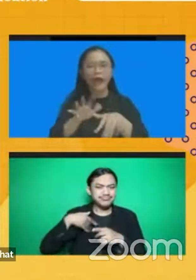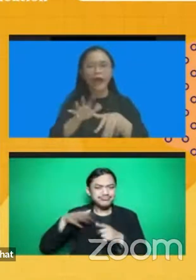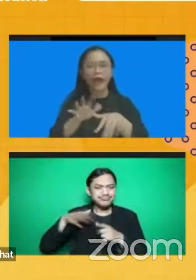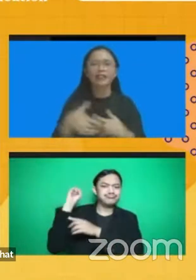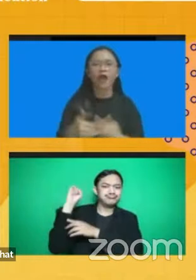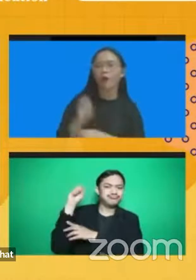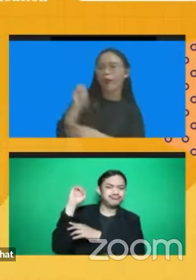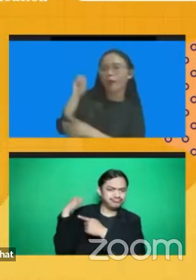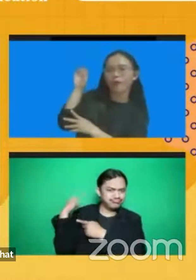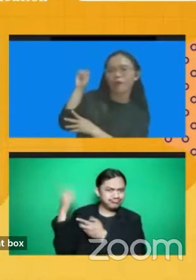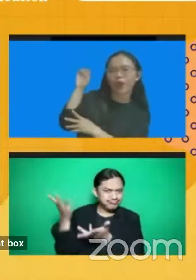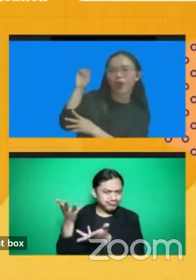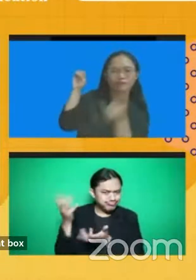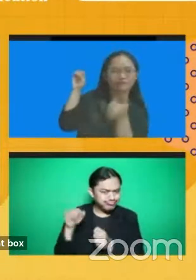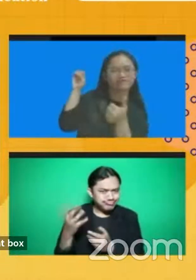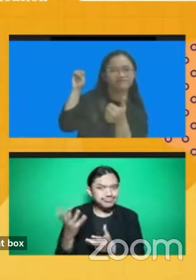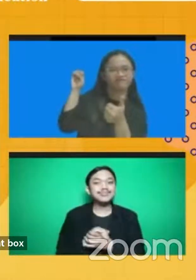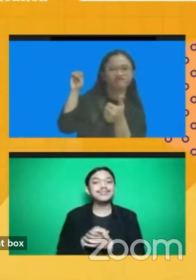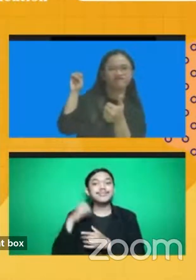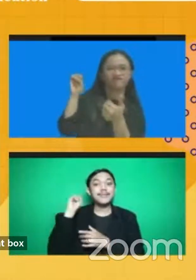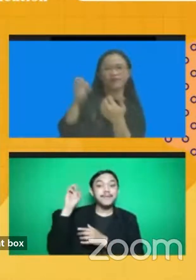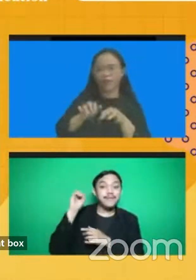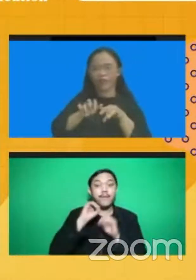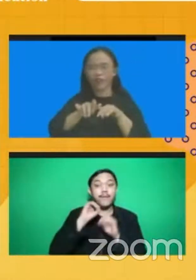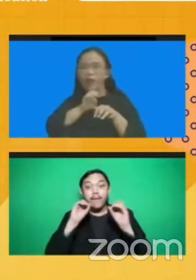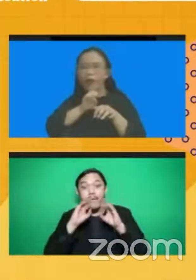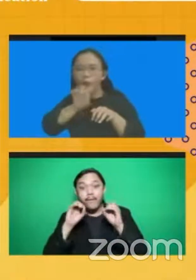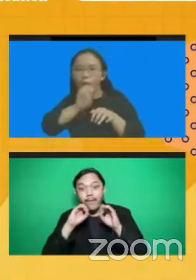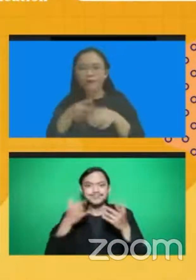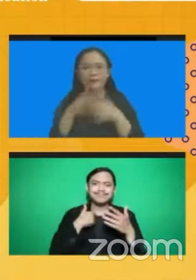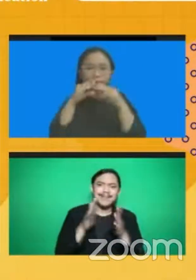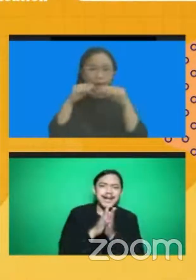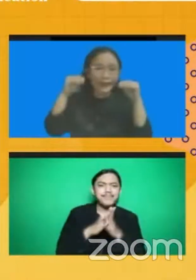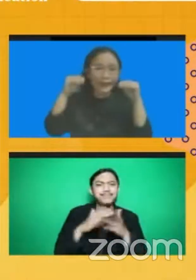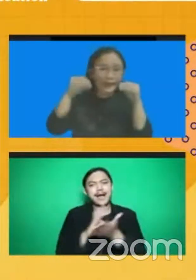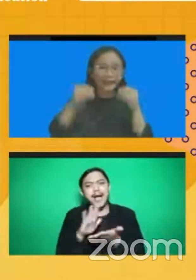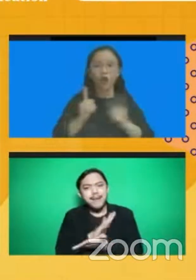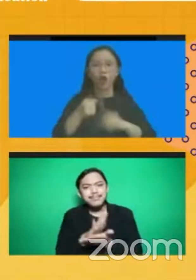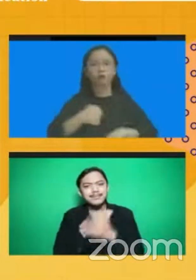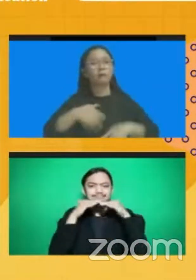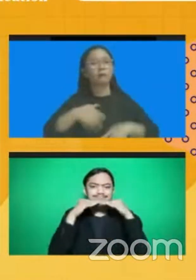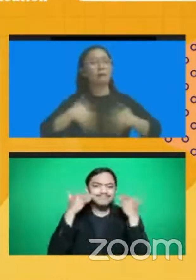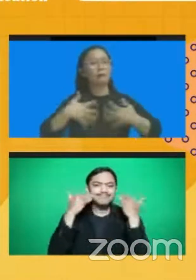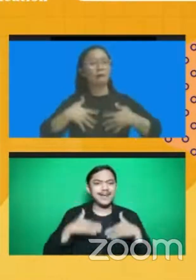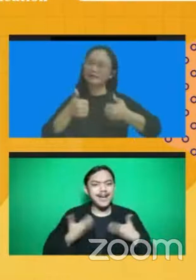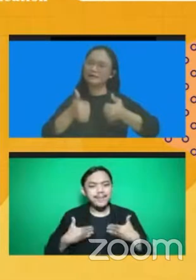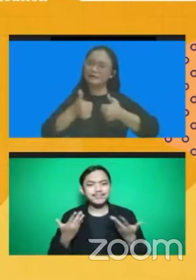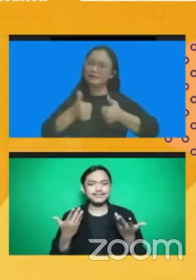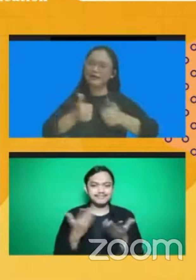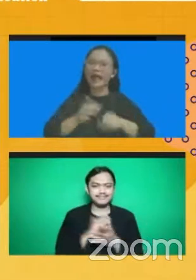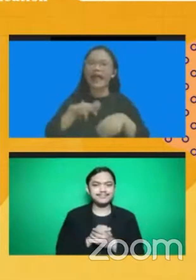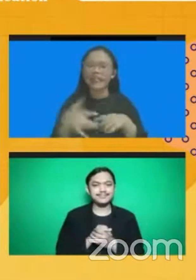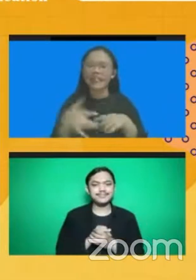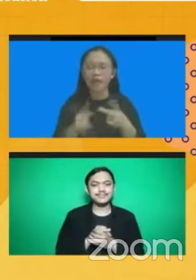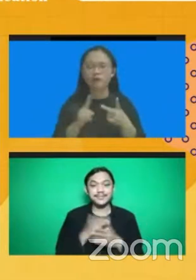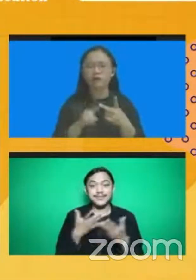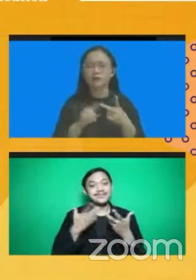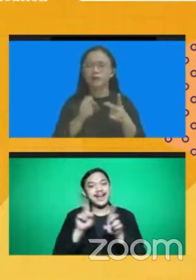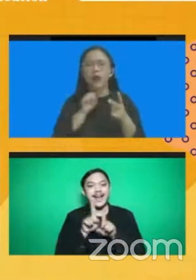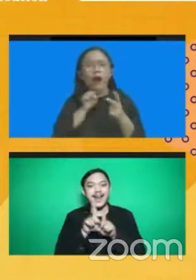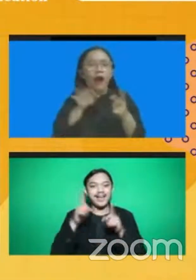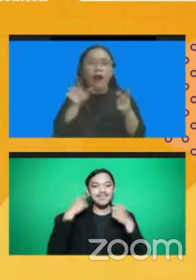smiley face if you feel happy and excited, or surprise face if you feel surprised, or maybe hungry